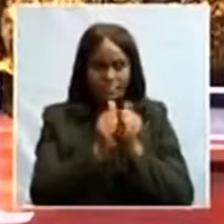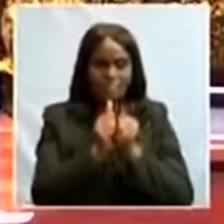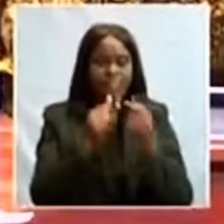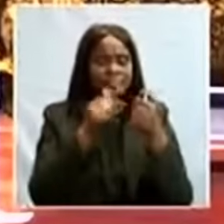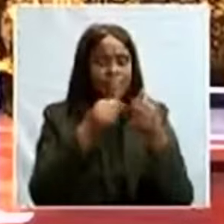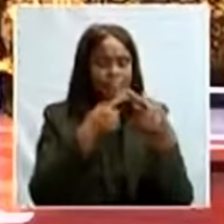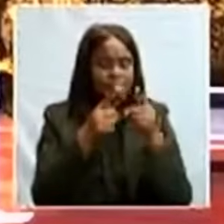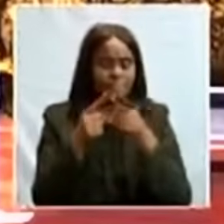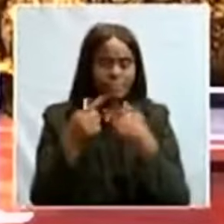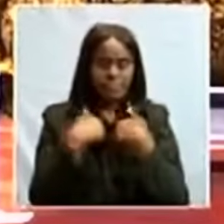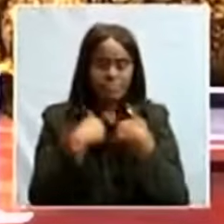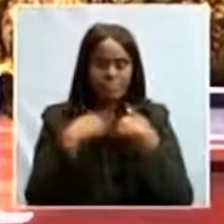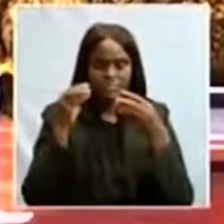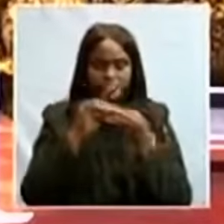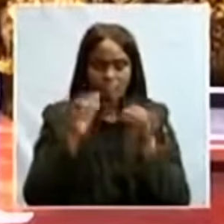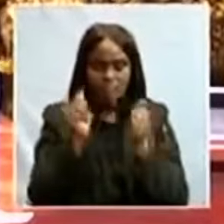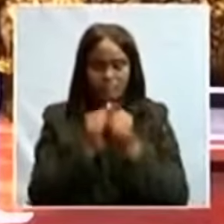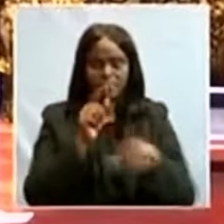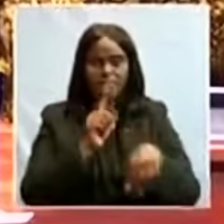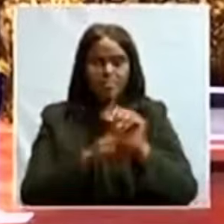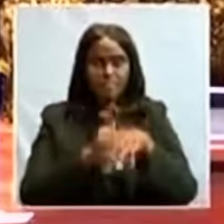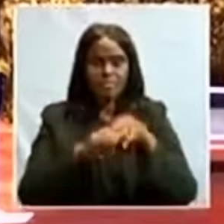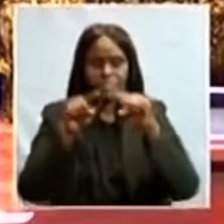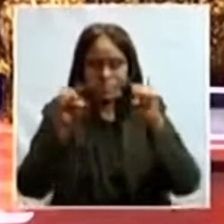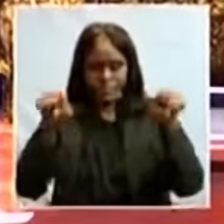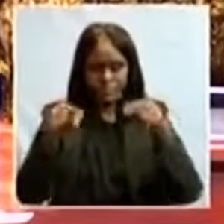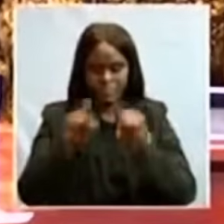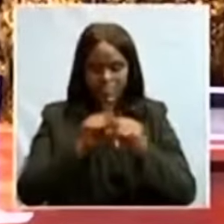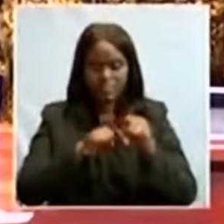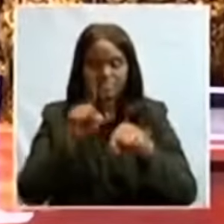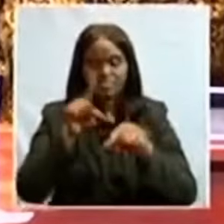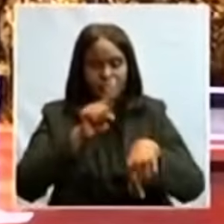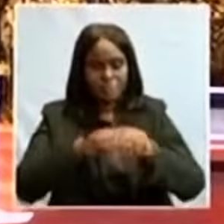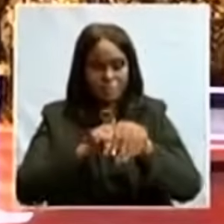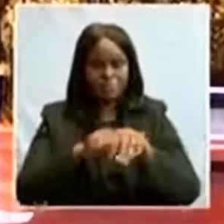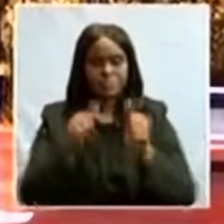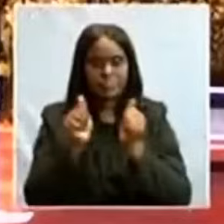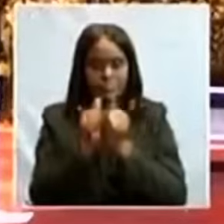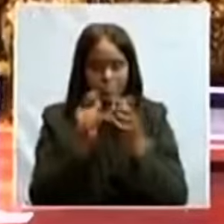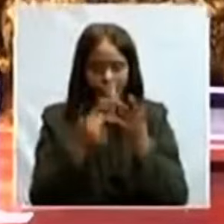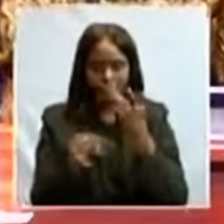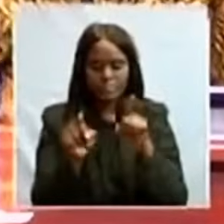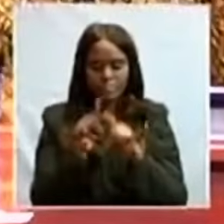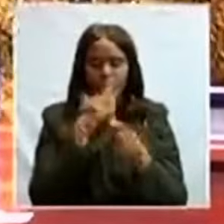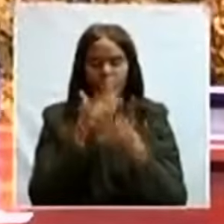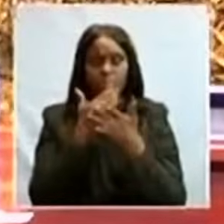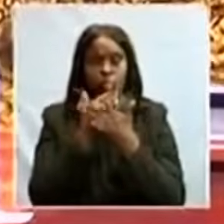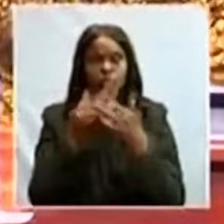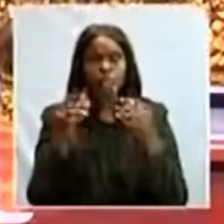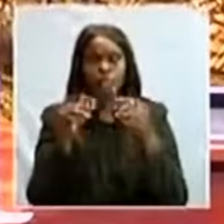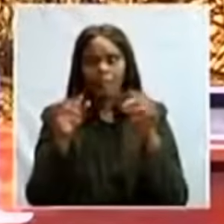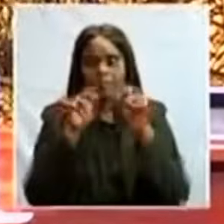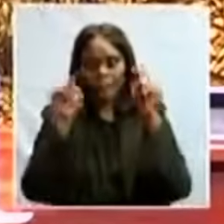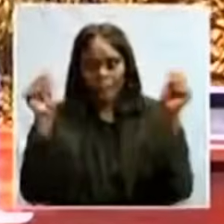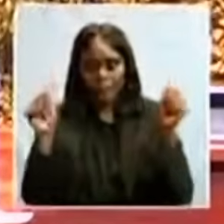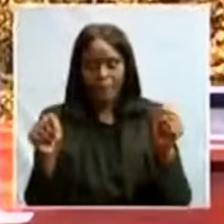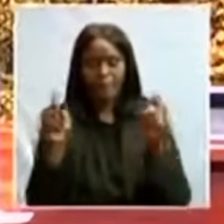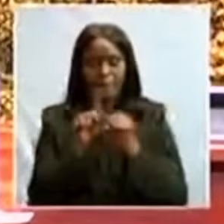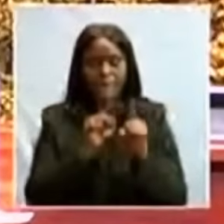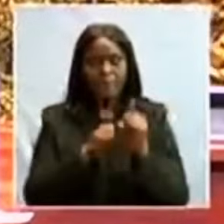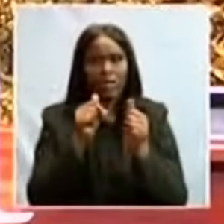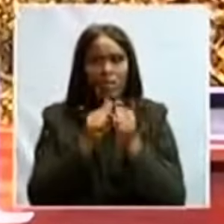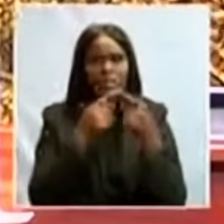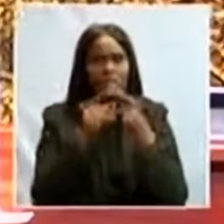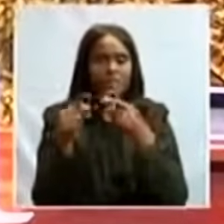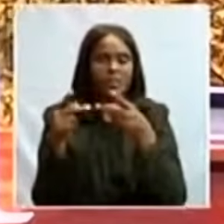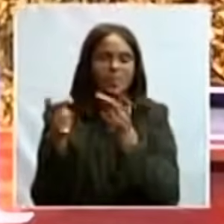courts, plus the soccer pitch. And the soccer pitch comes with a very good grandstand and also some